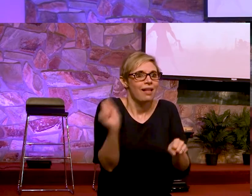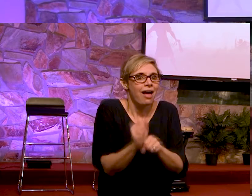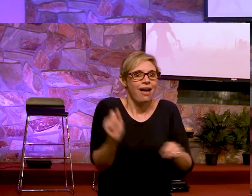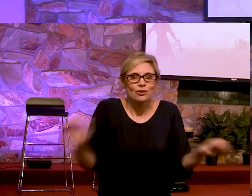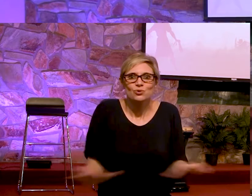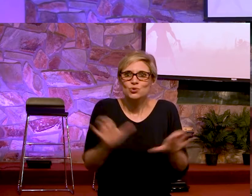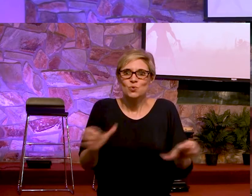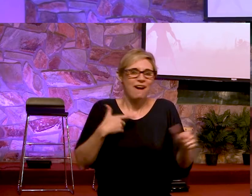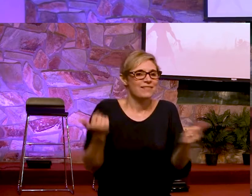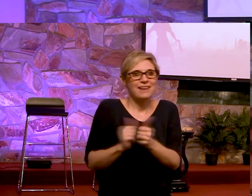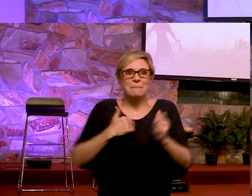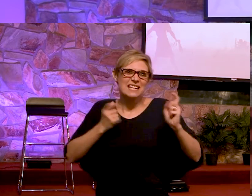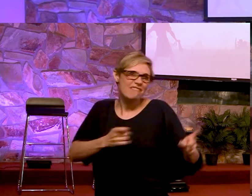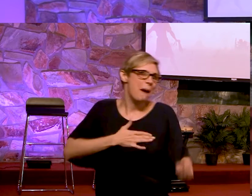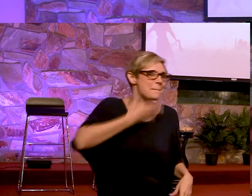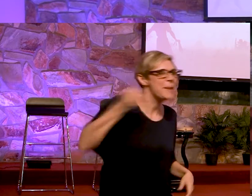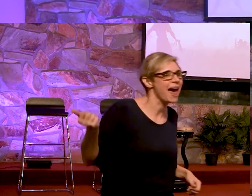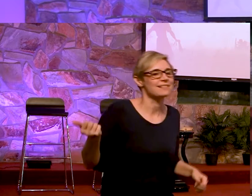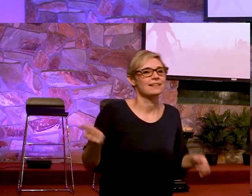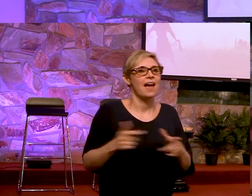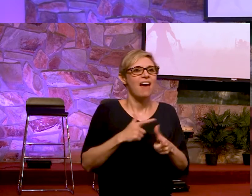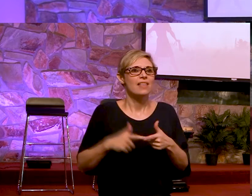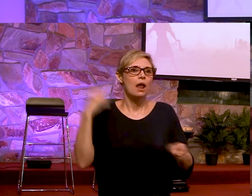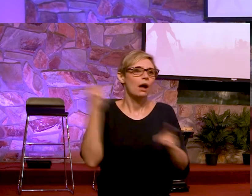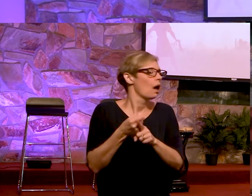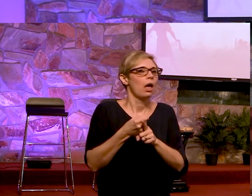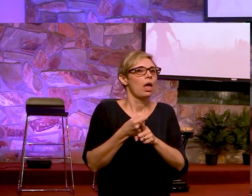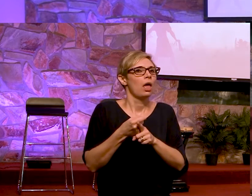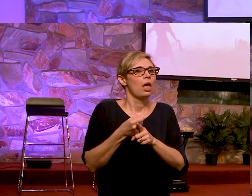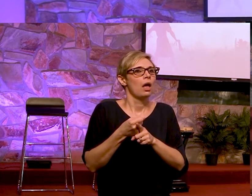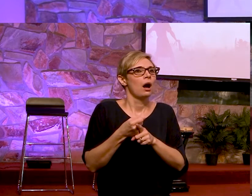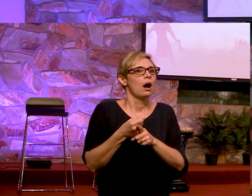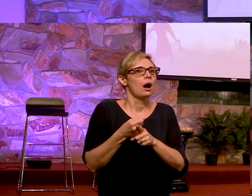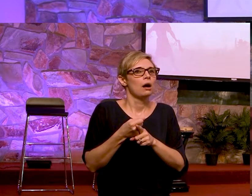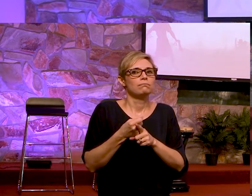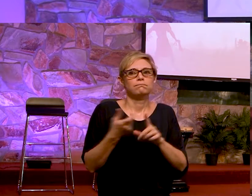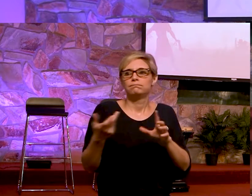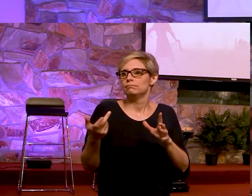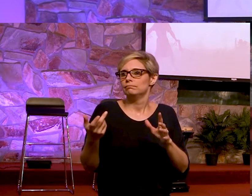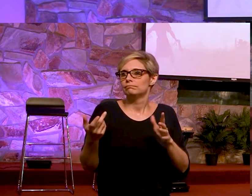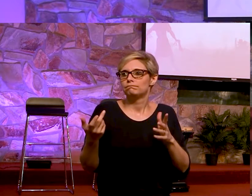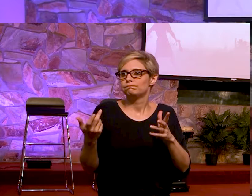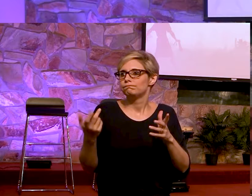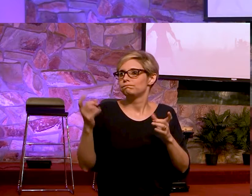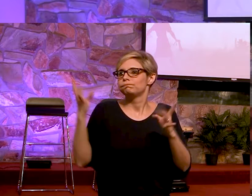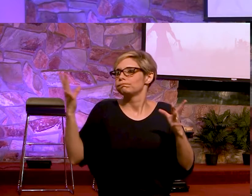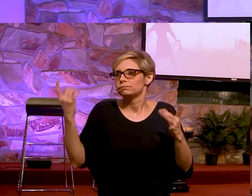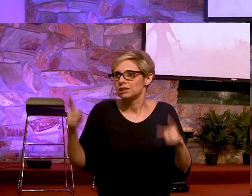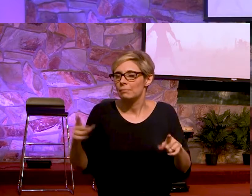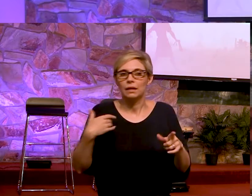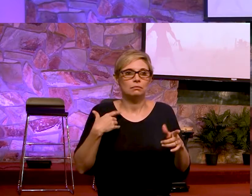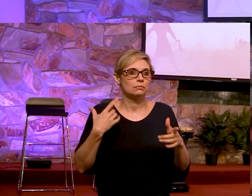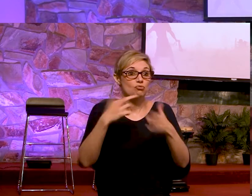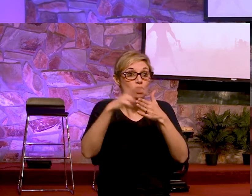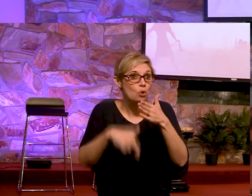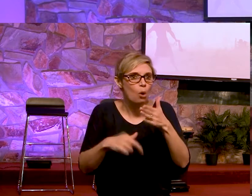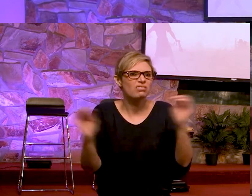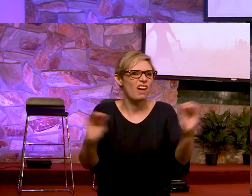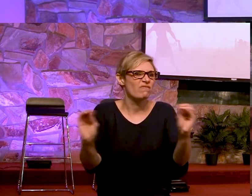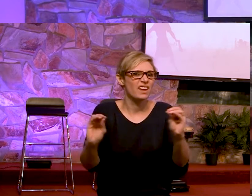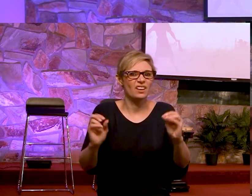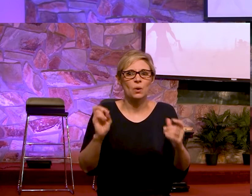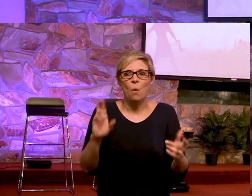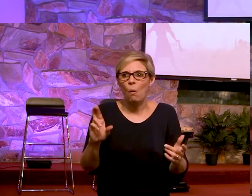hard, and then you experience very little or poor results in